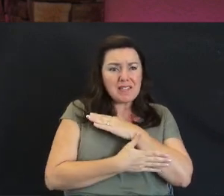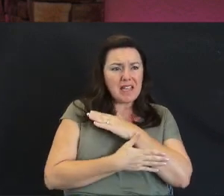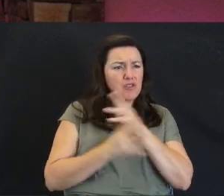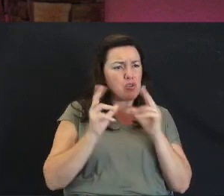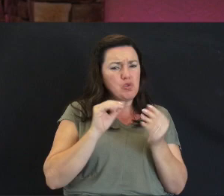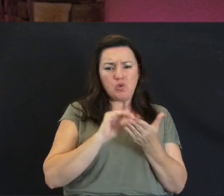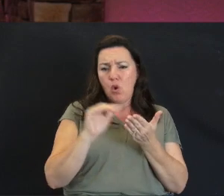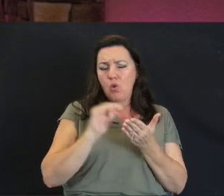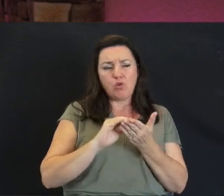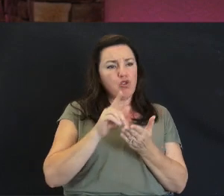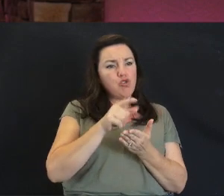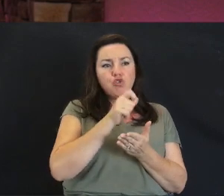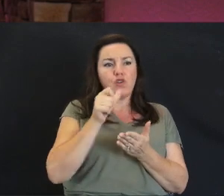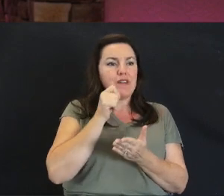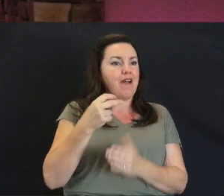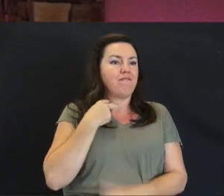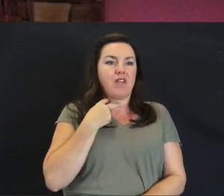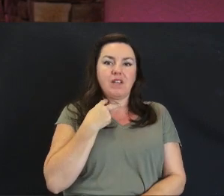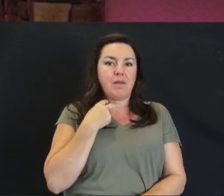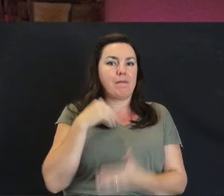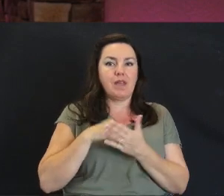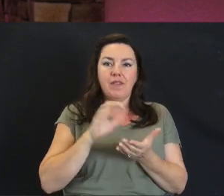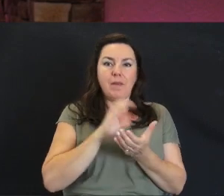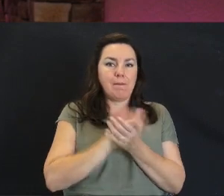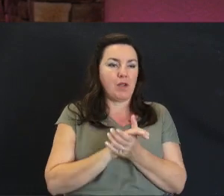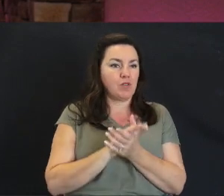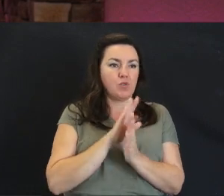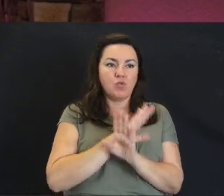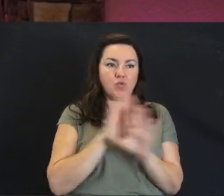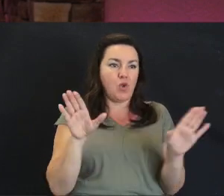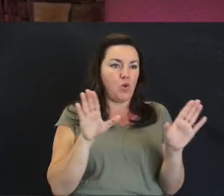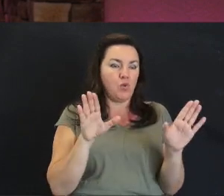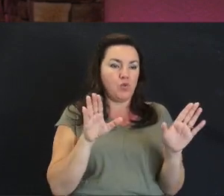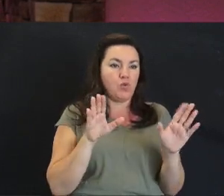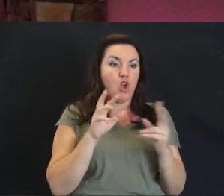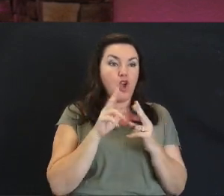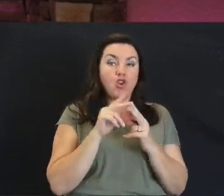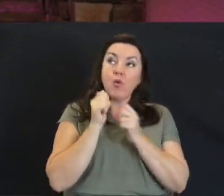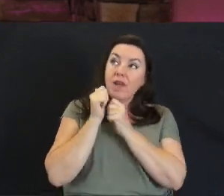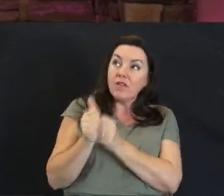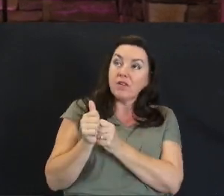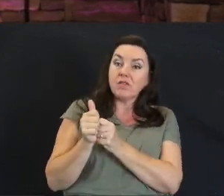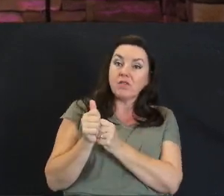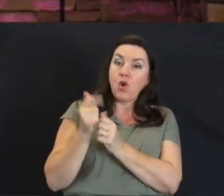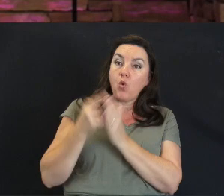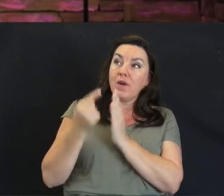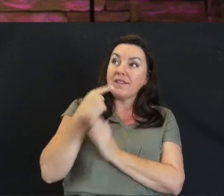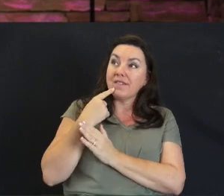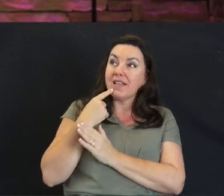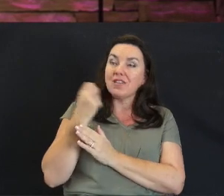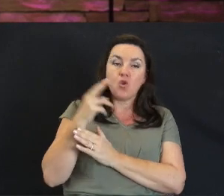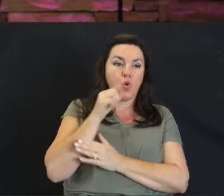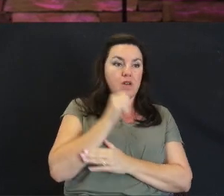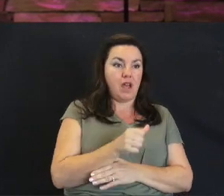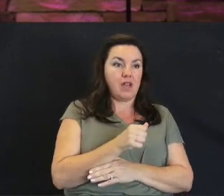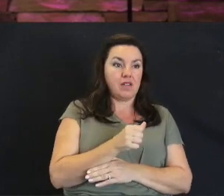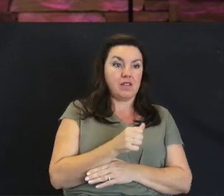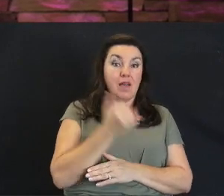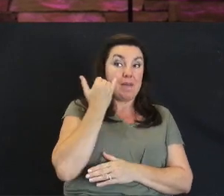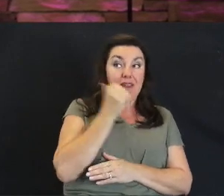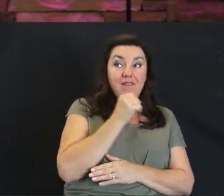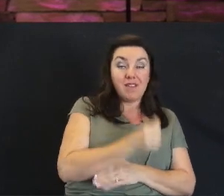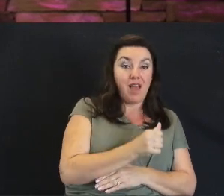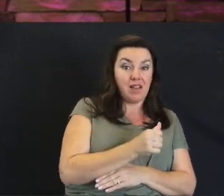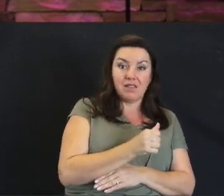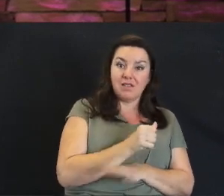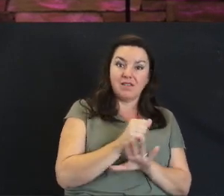excuse To play victim In our marriages We either do what God Has called us to do Or we're not But if we're not doing it It's not because